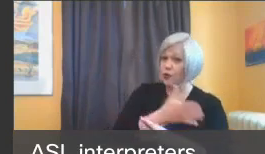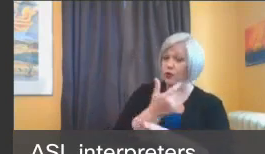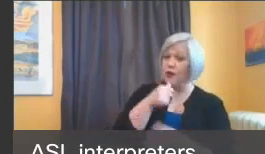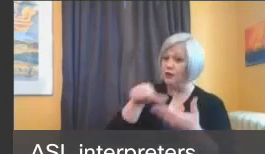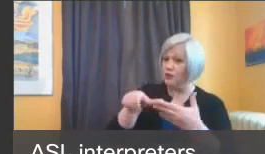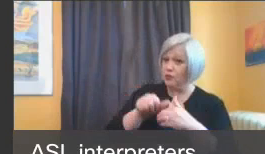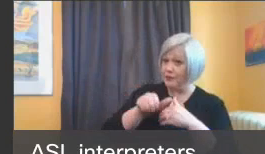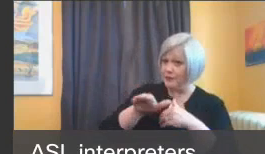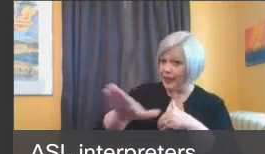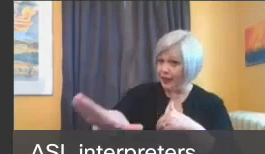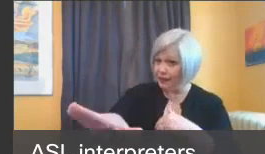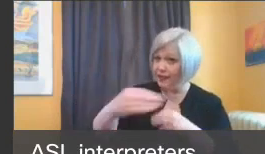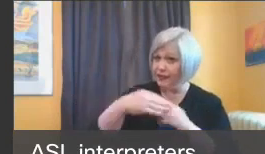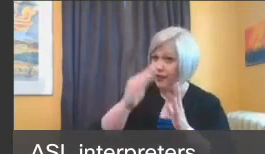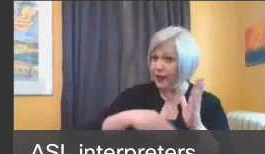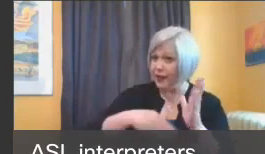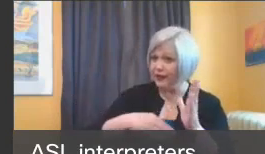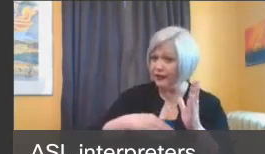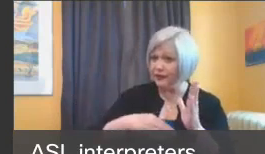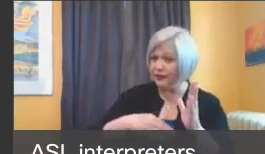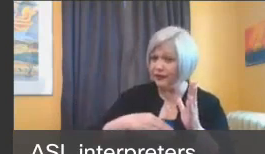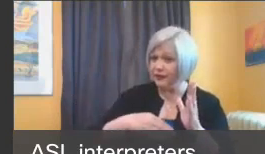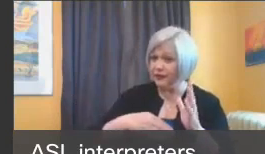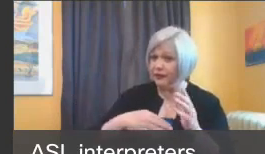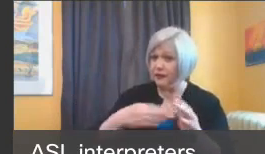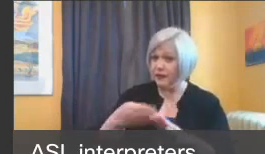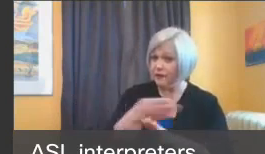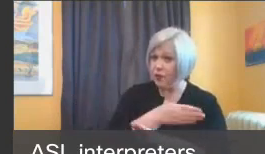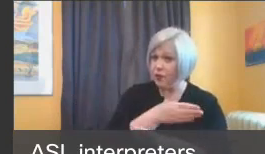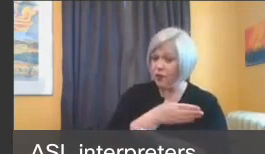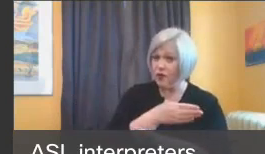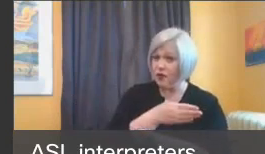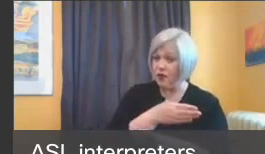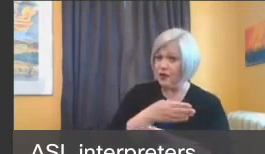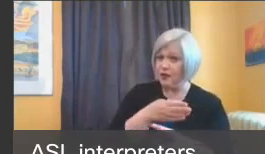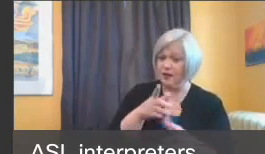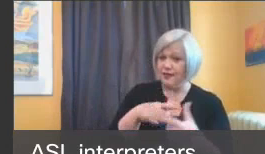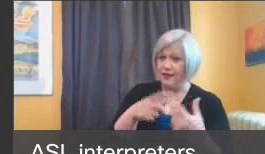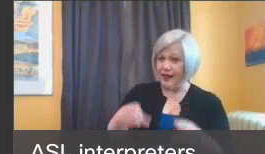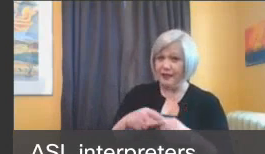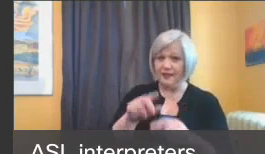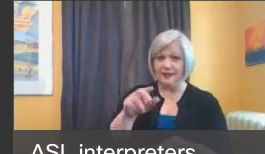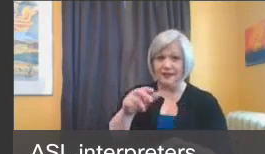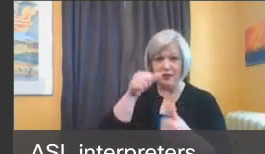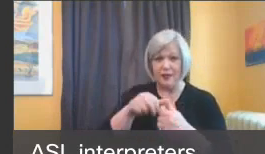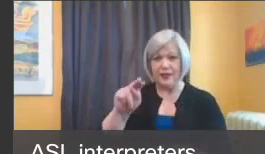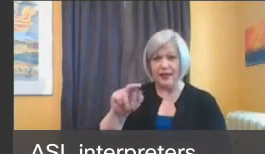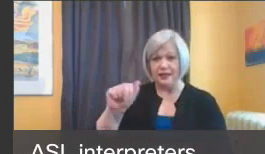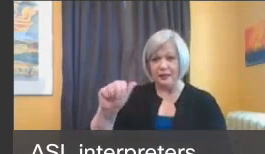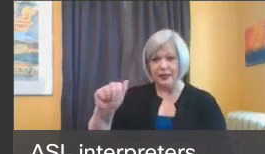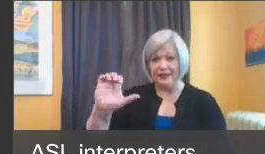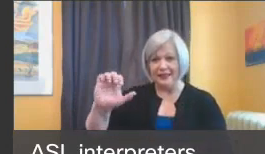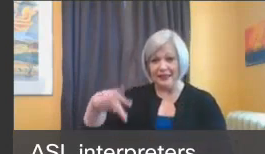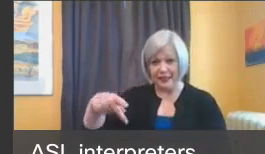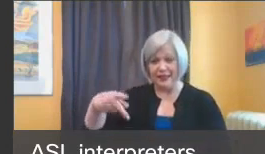Black community. The NAACP had a major press conference on it for the after when